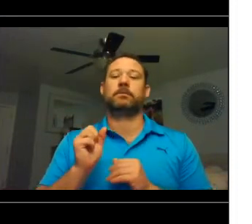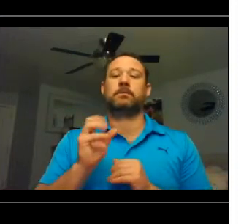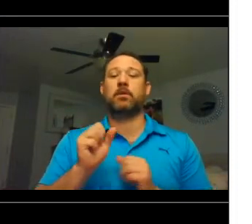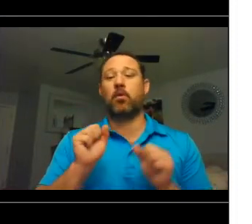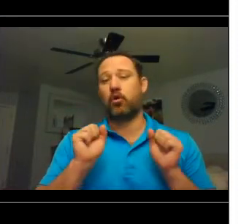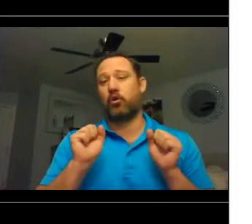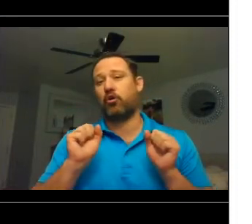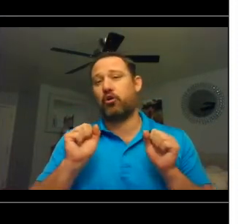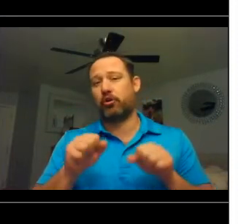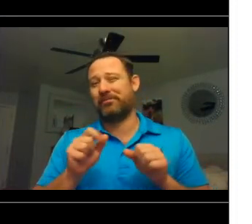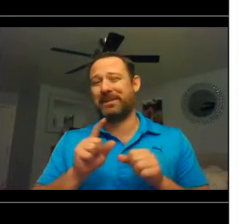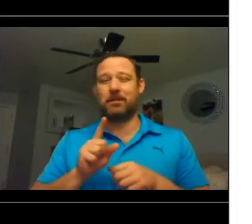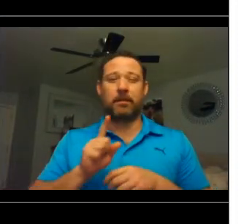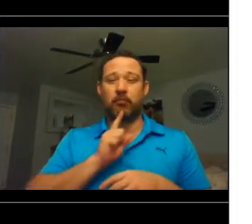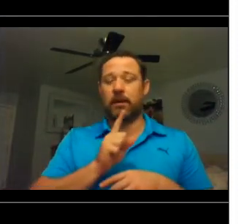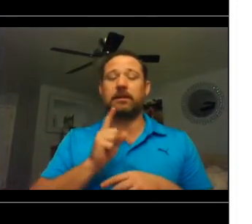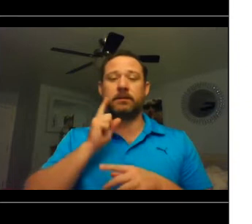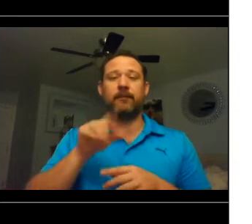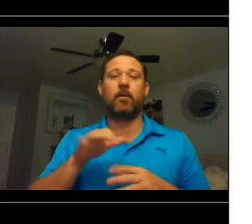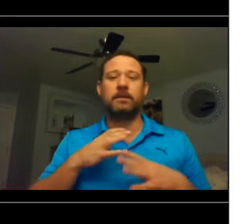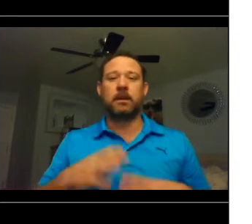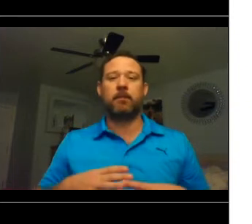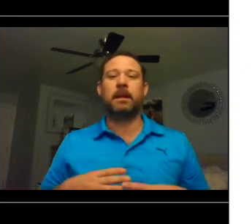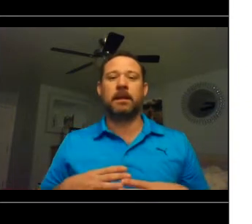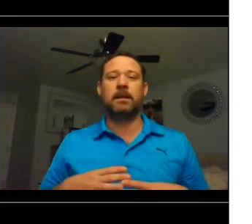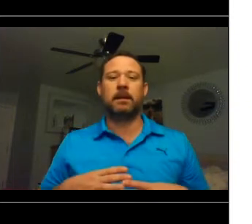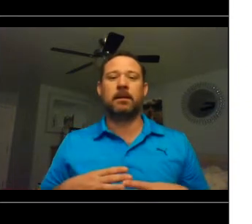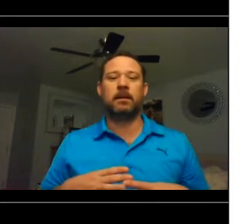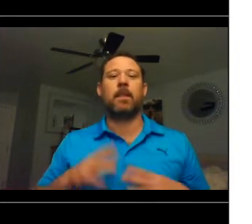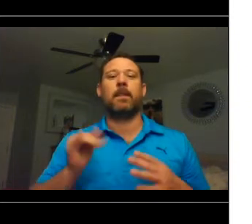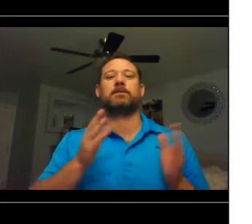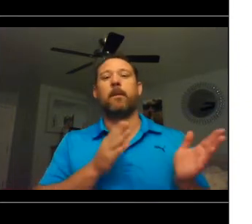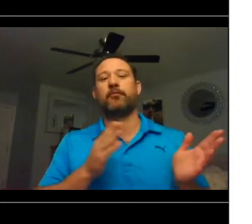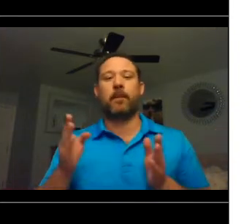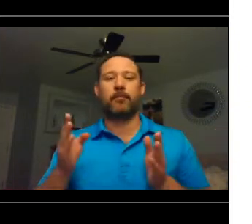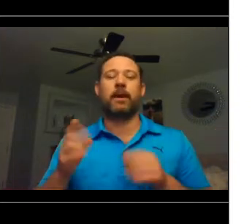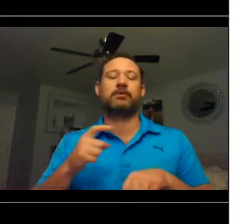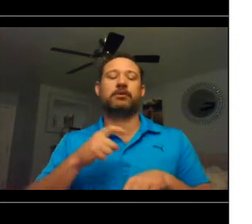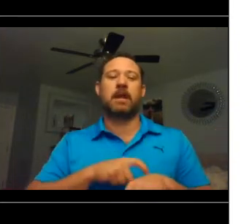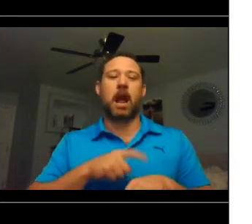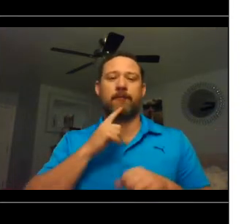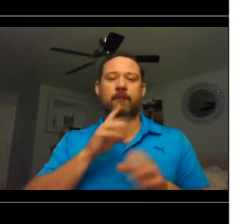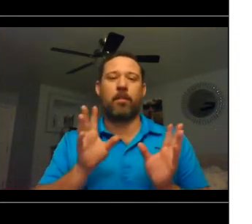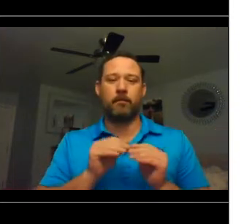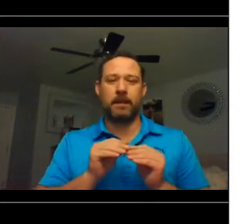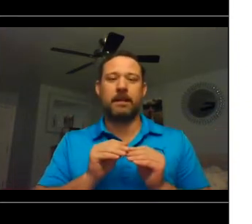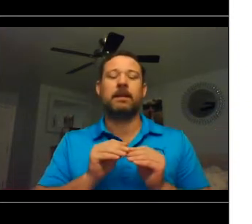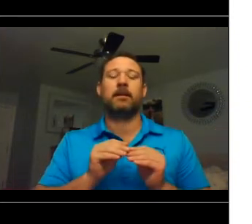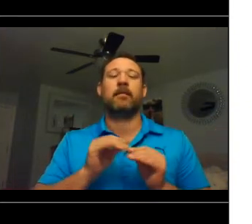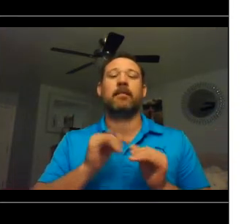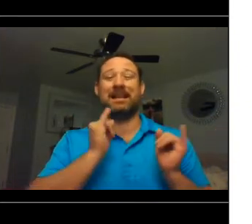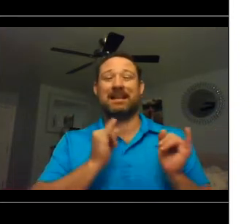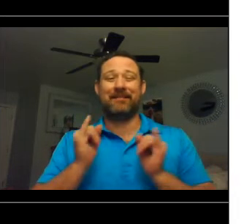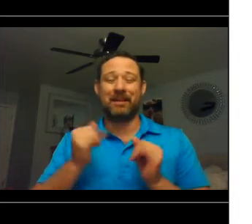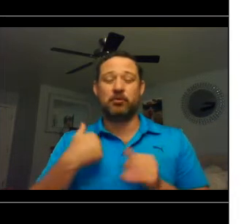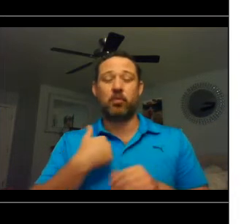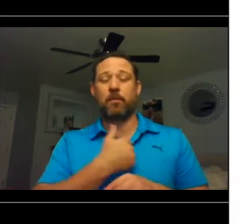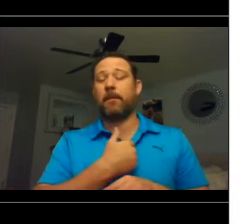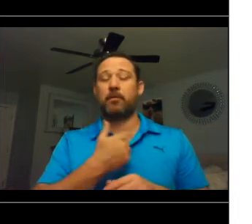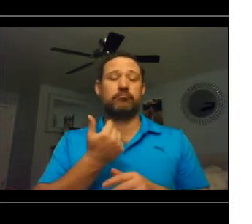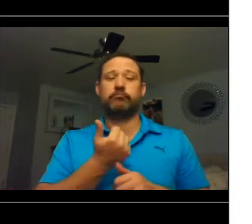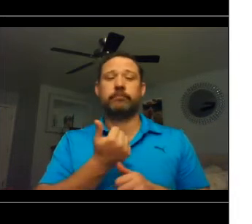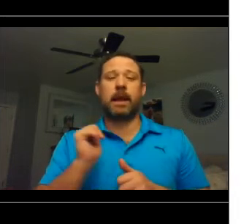be something realistic for this committee. And I think the preparation time for these meetings from the individual members would be anywhere